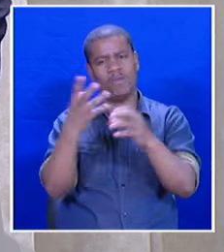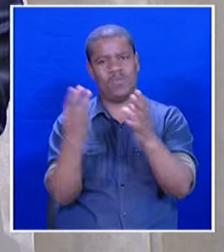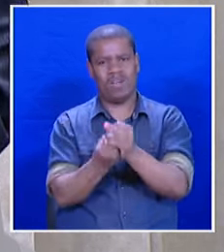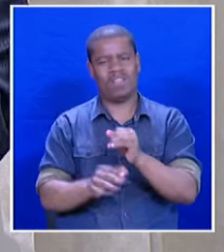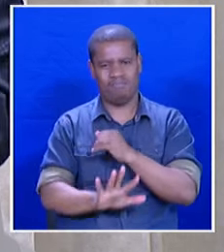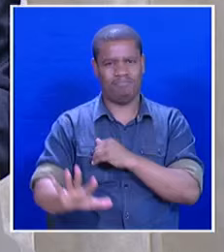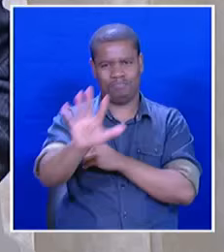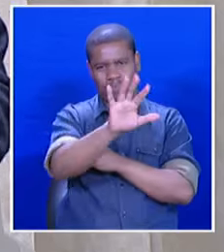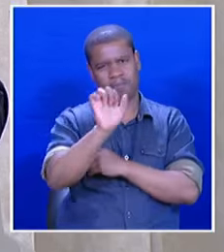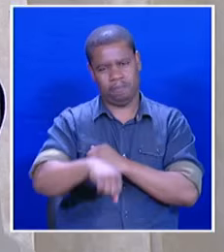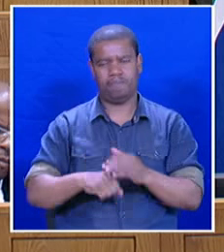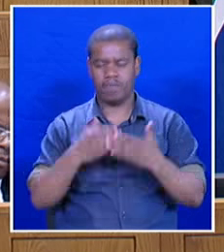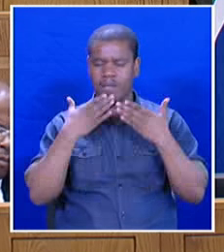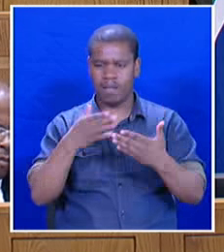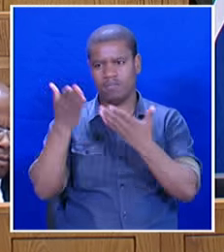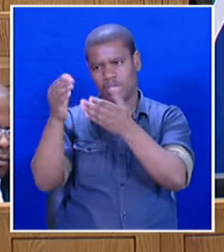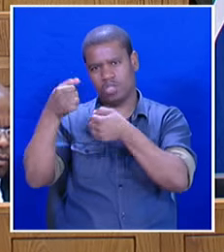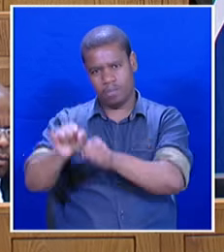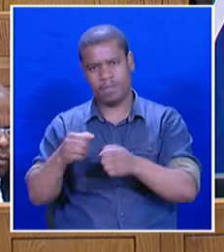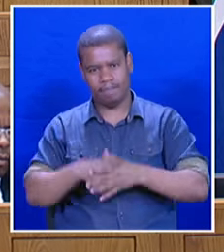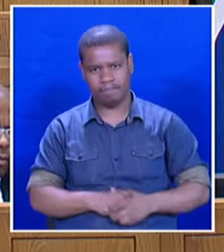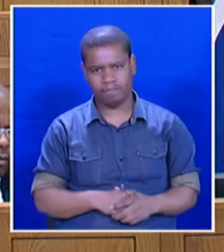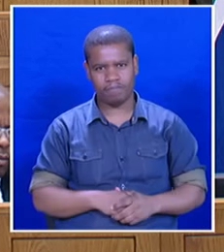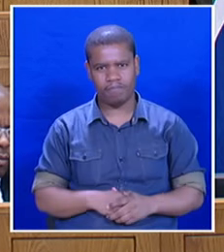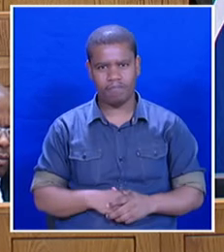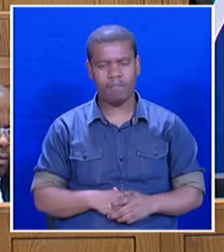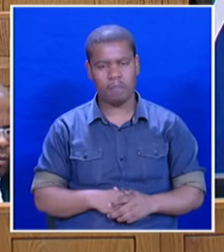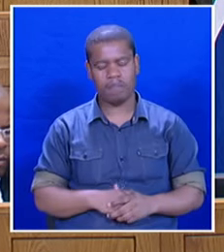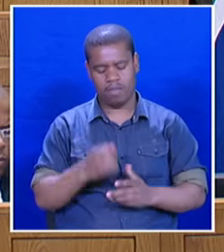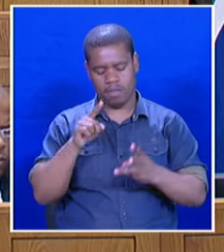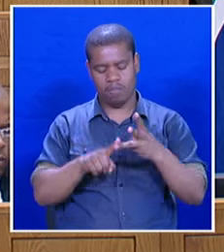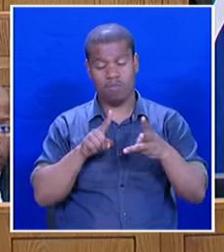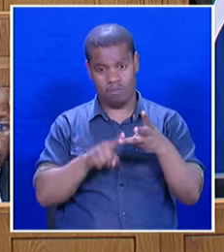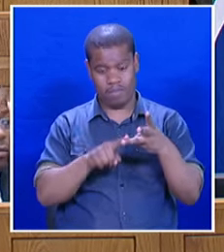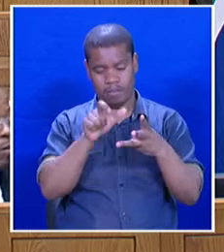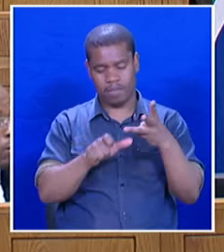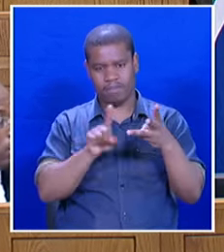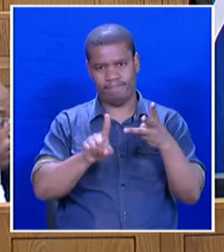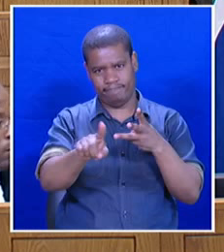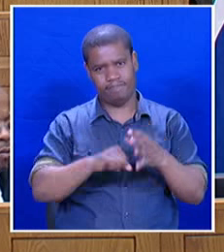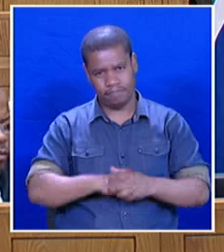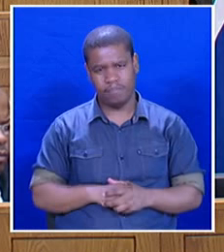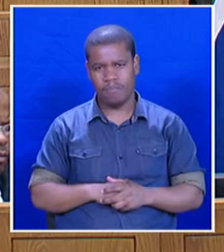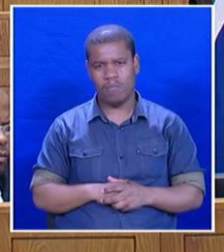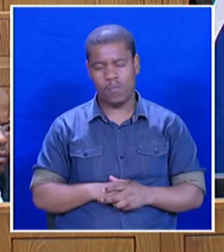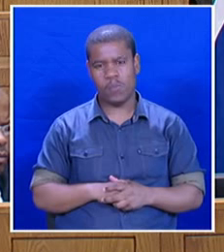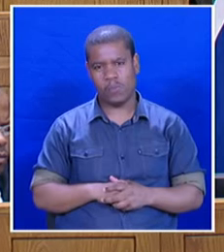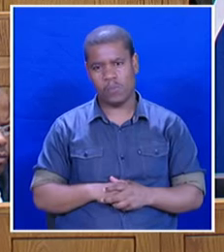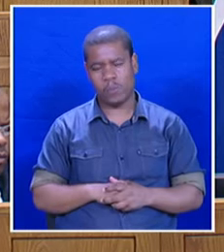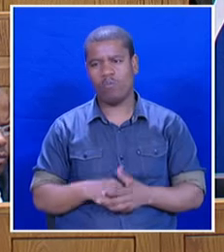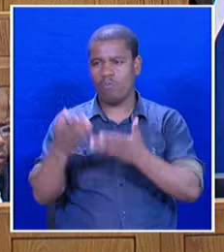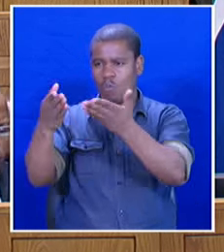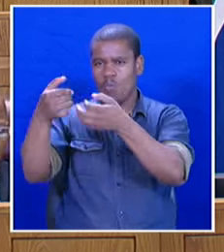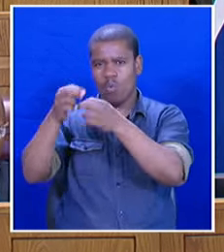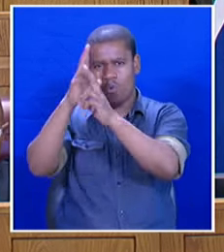Thank you. The Honourable Lebaskakhin. Thank you, Honourable Chair. Good afternoon, Honourable Deputy.